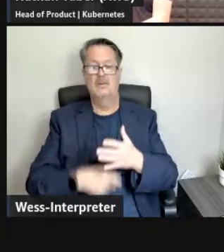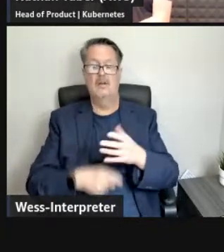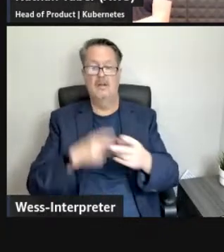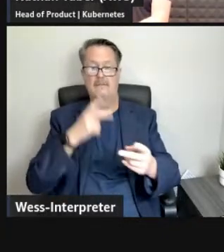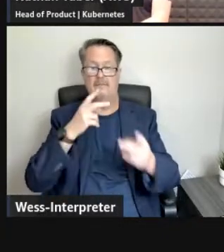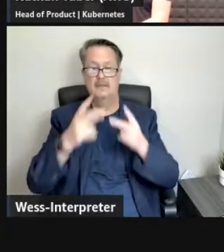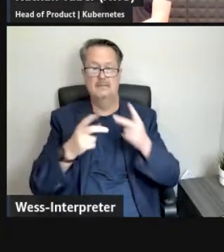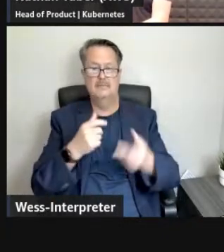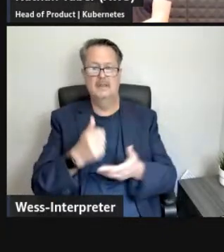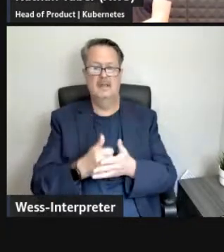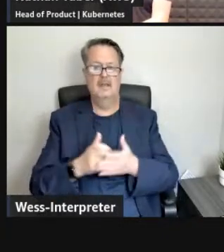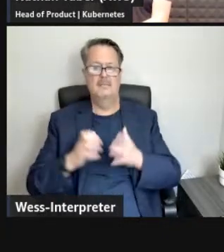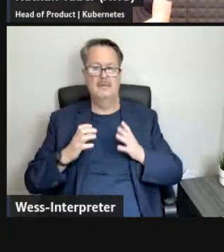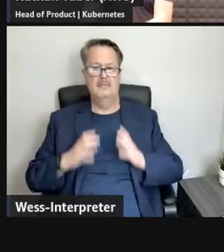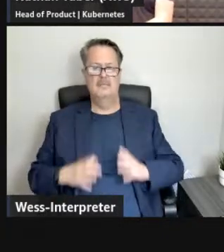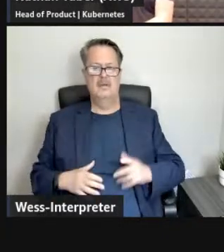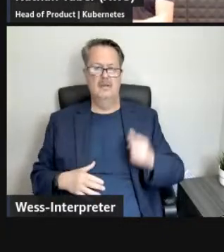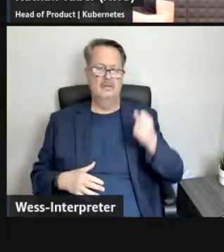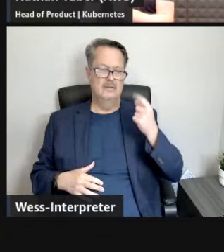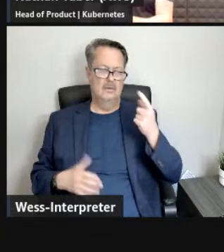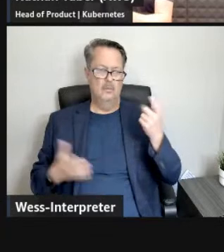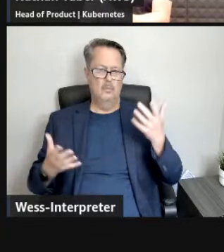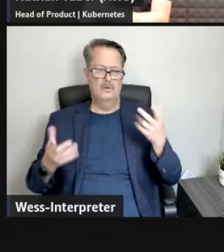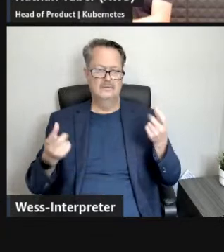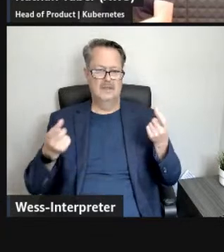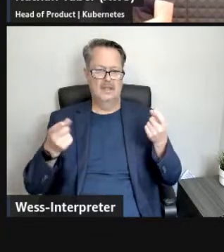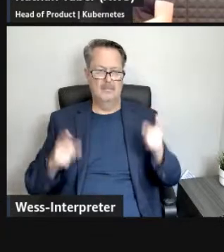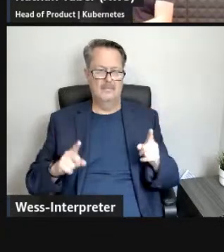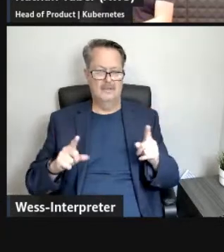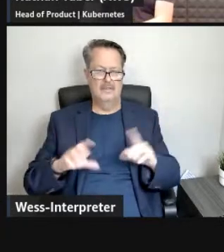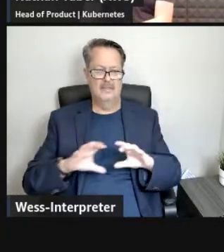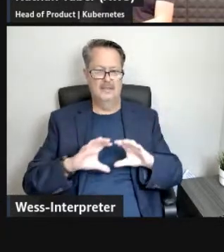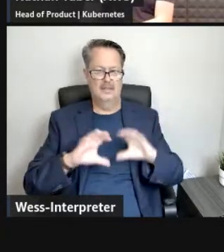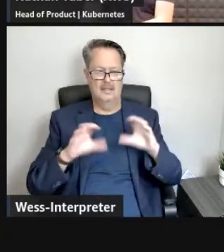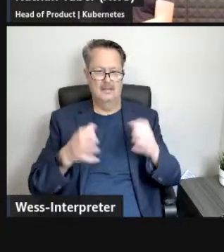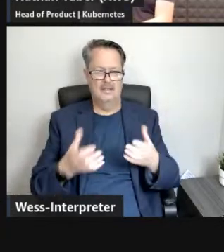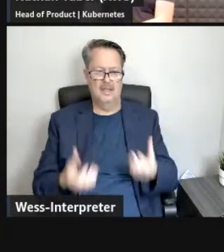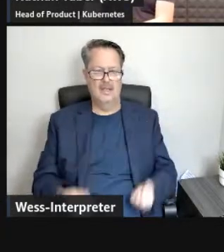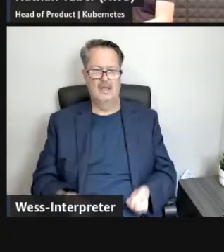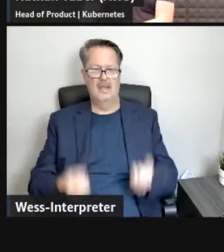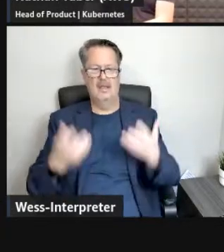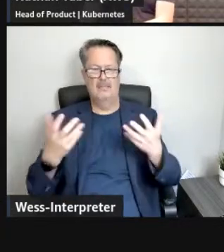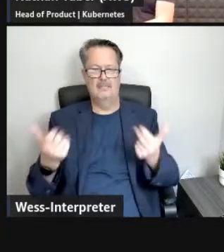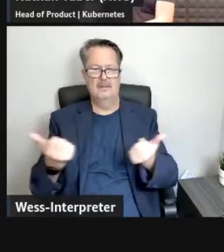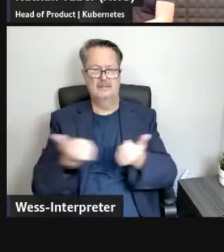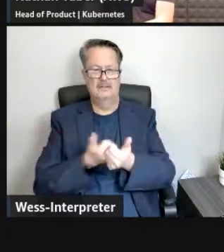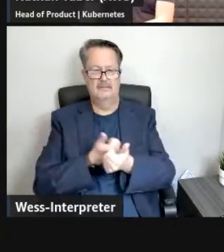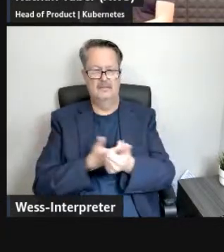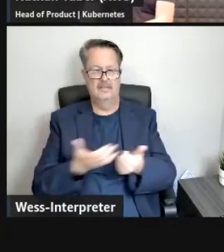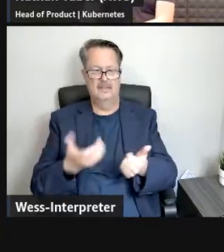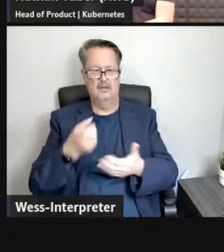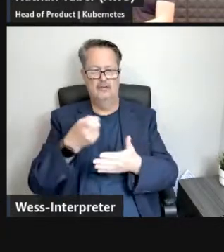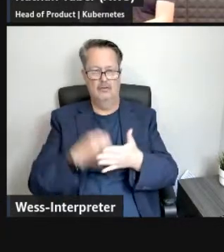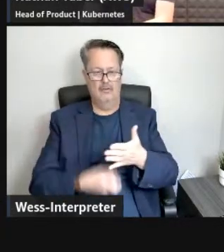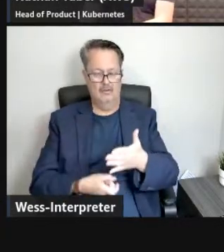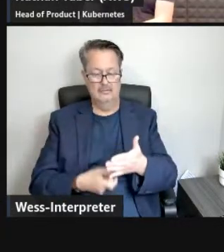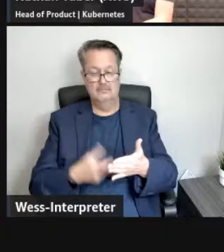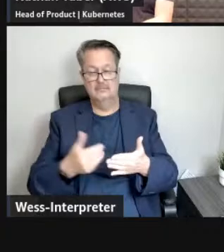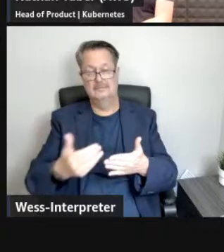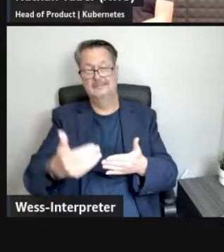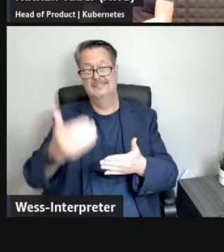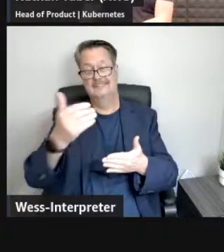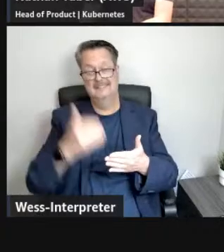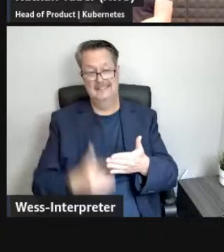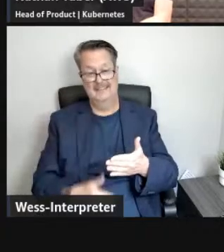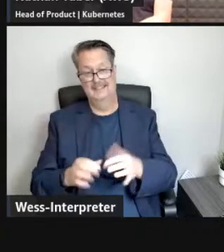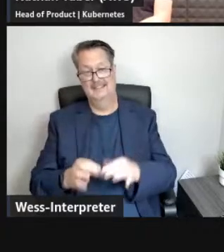understand what's going on in the cluster and how much is everything costing. And then the next thing that's super important is how